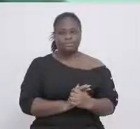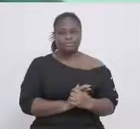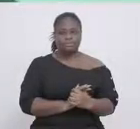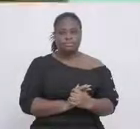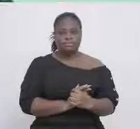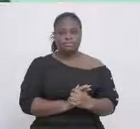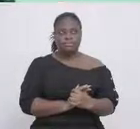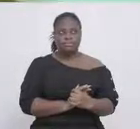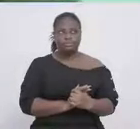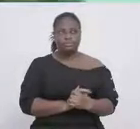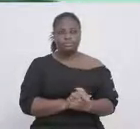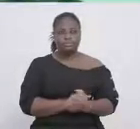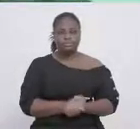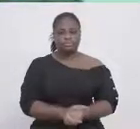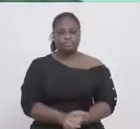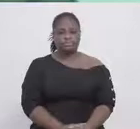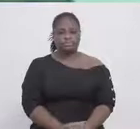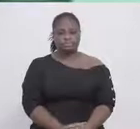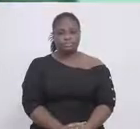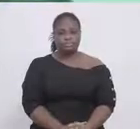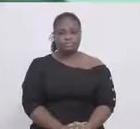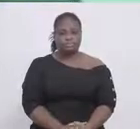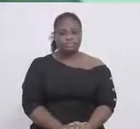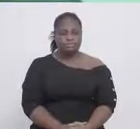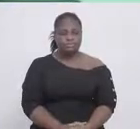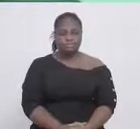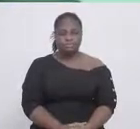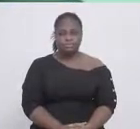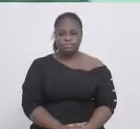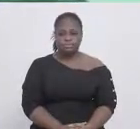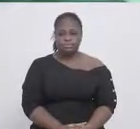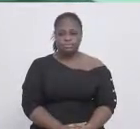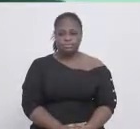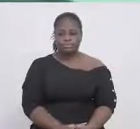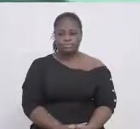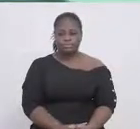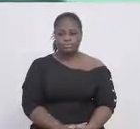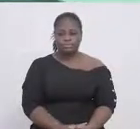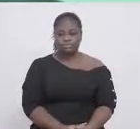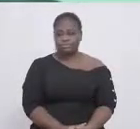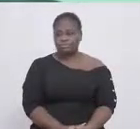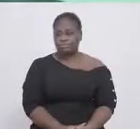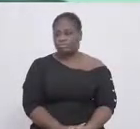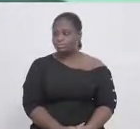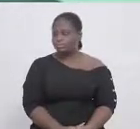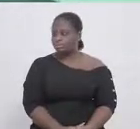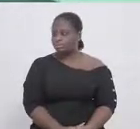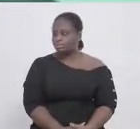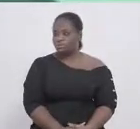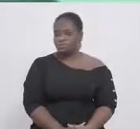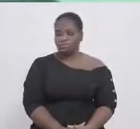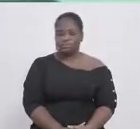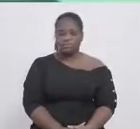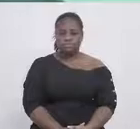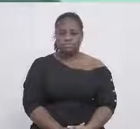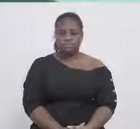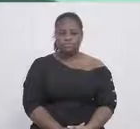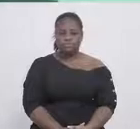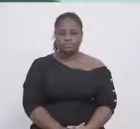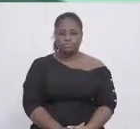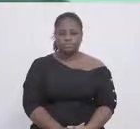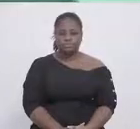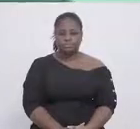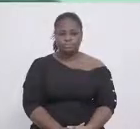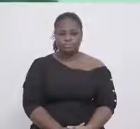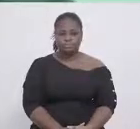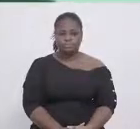the future that we want to create. So this morning, I'll be speaking to three, I'll call them, they are very enthusiastic about